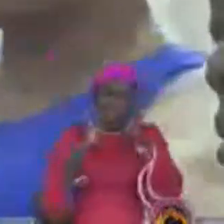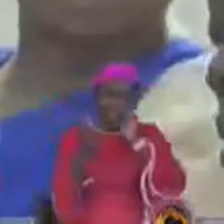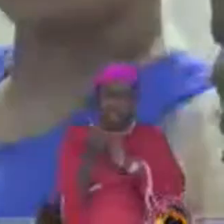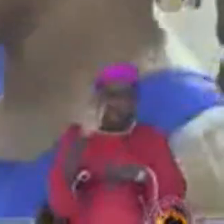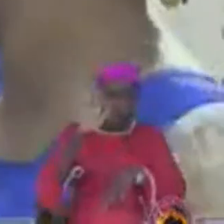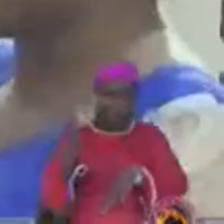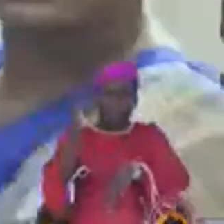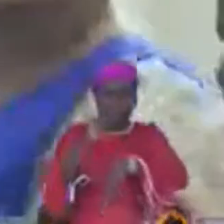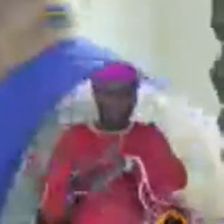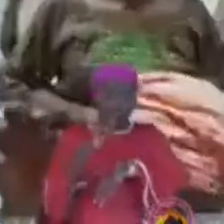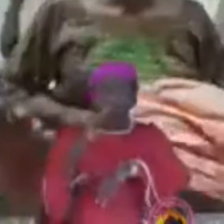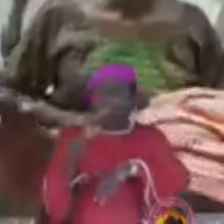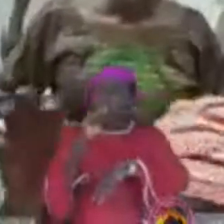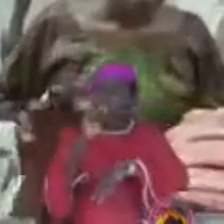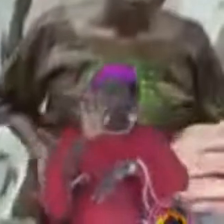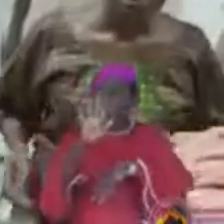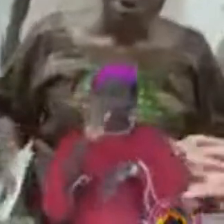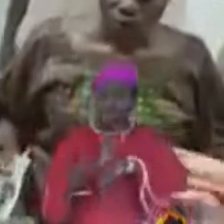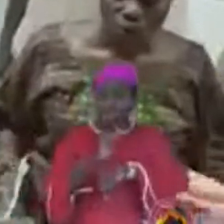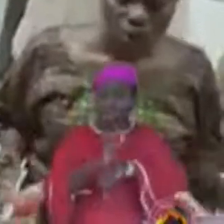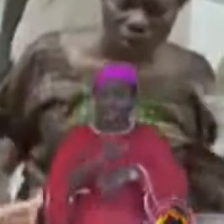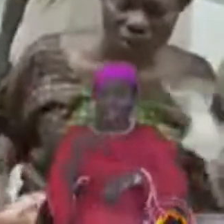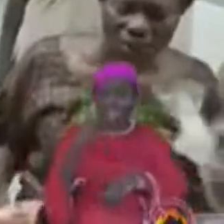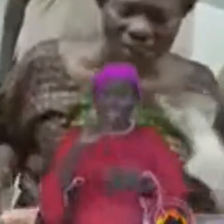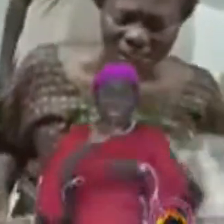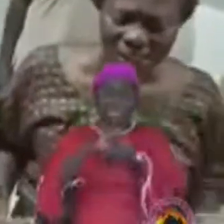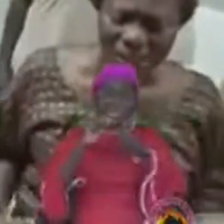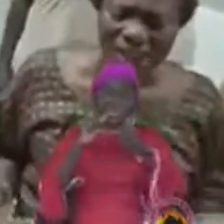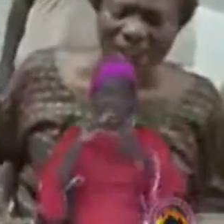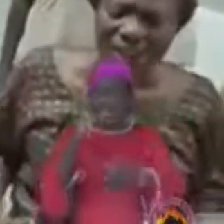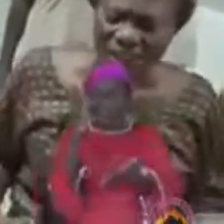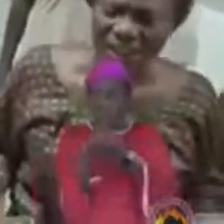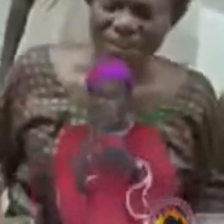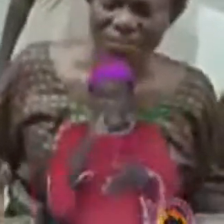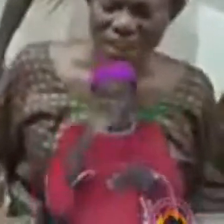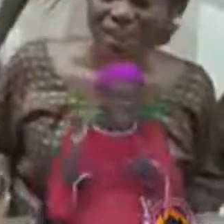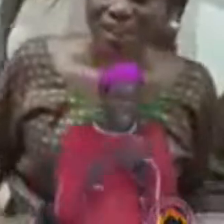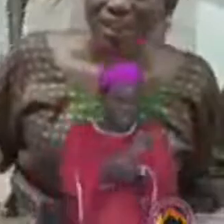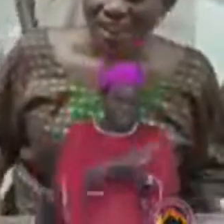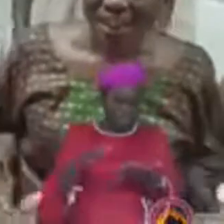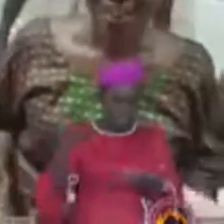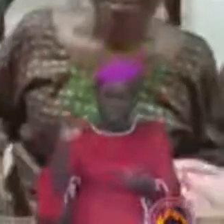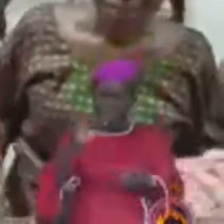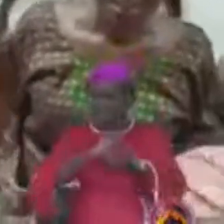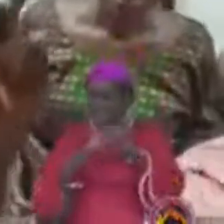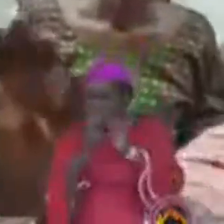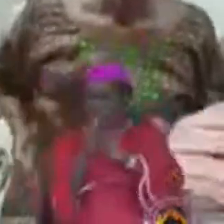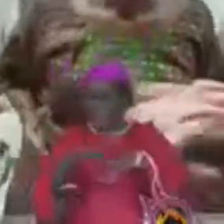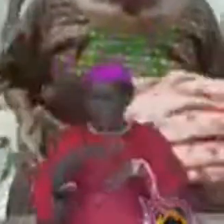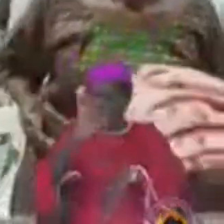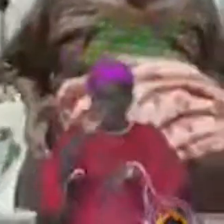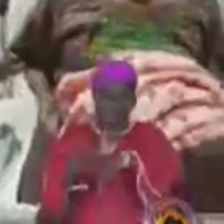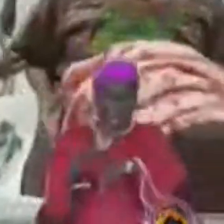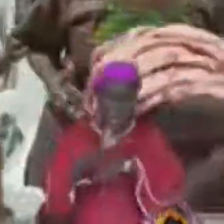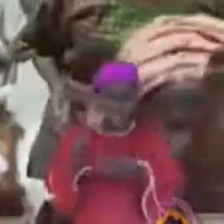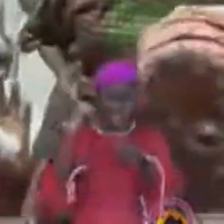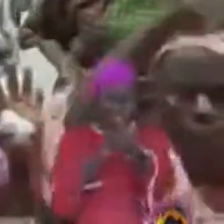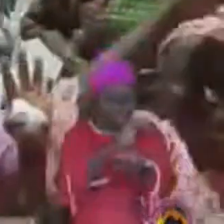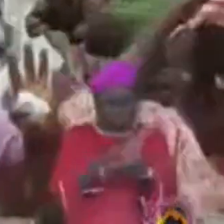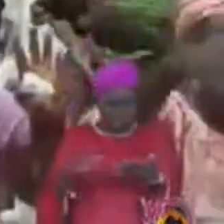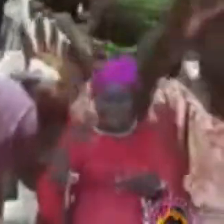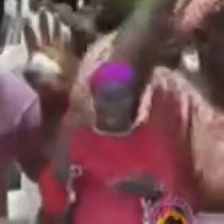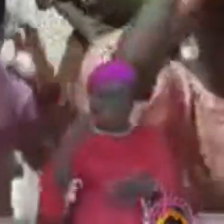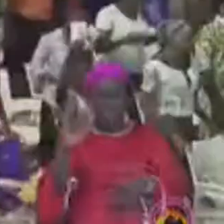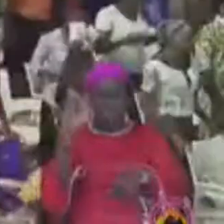The embargo is destroyed. It's destroyed. It's destroyed. It's destroyed. It's destroyed. It's destroyed.